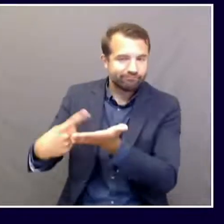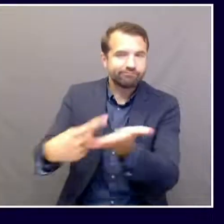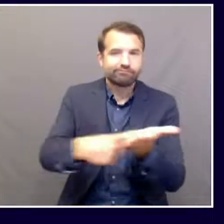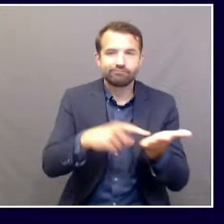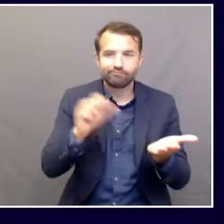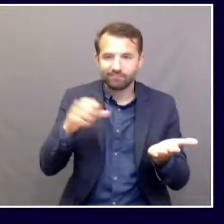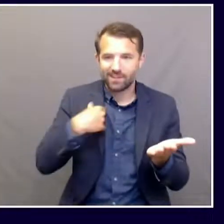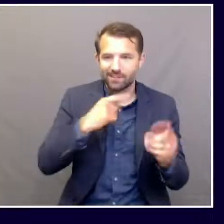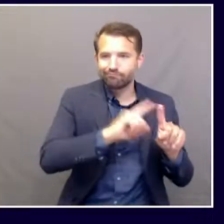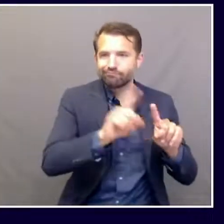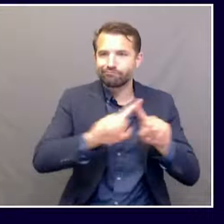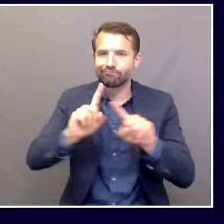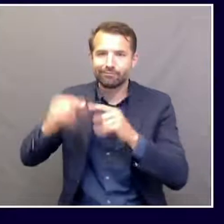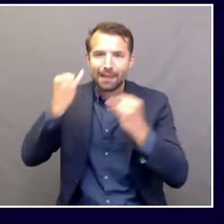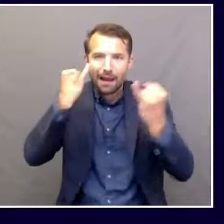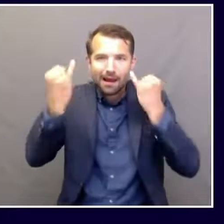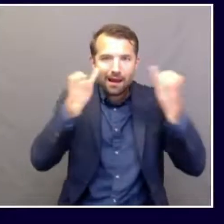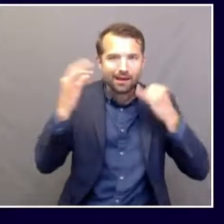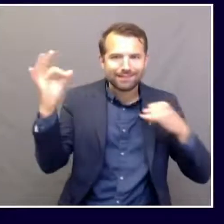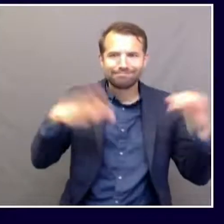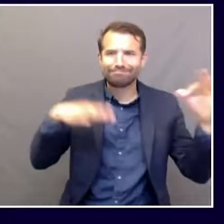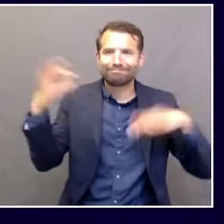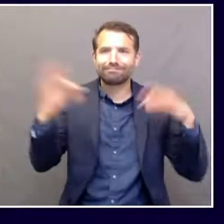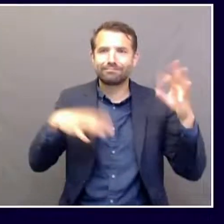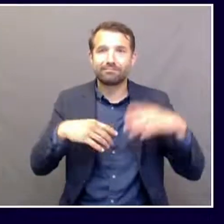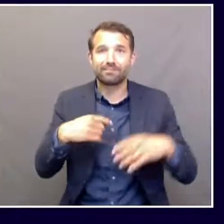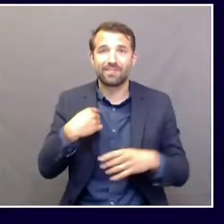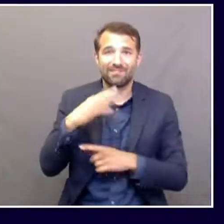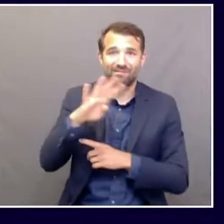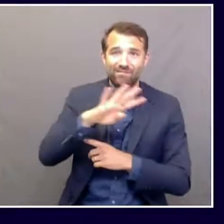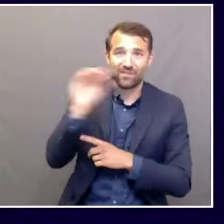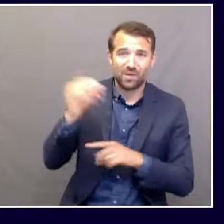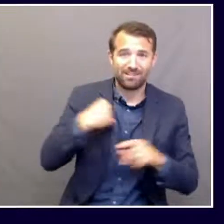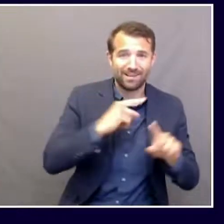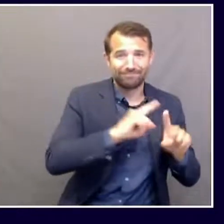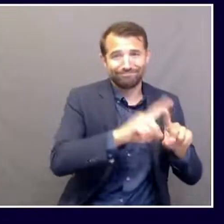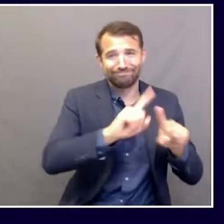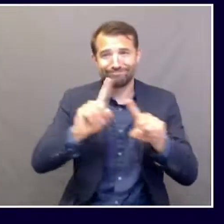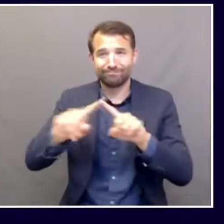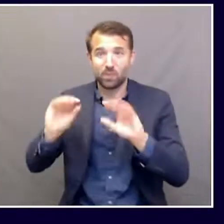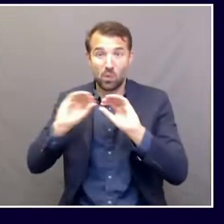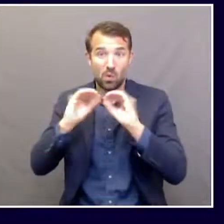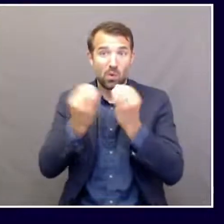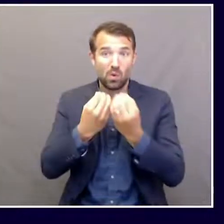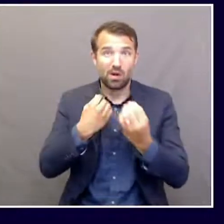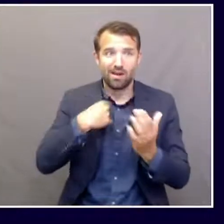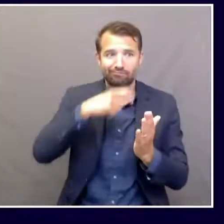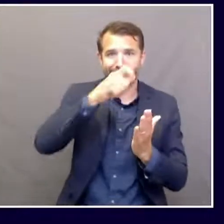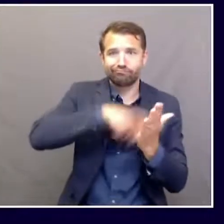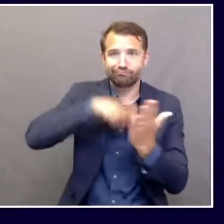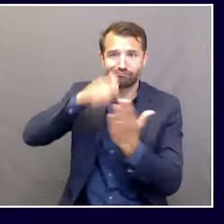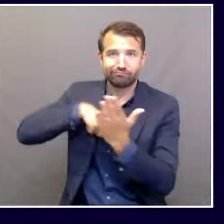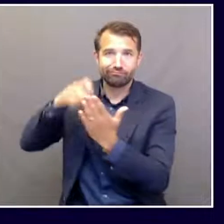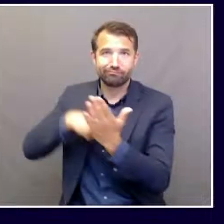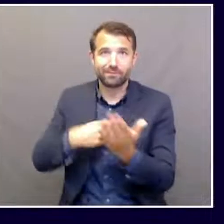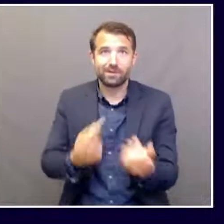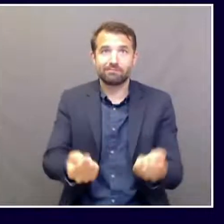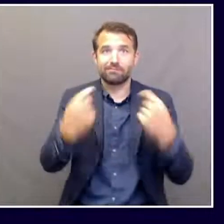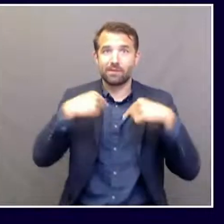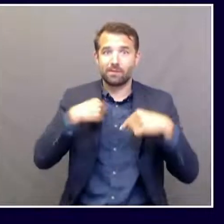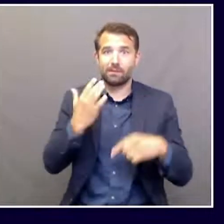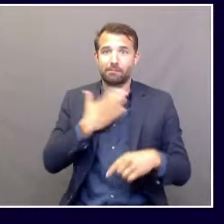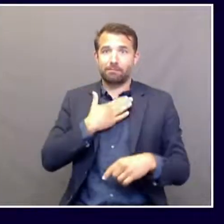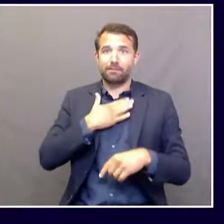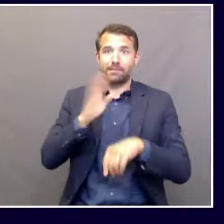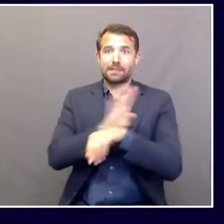apply through our pop-up clinic application. For people listening, it is available for any organization that thinks